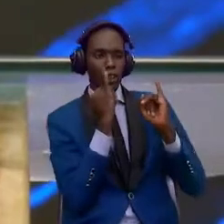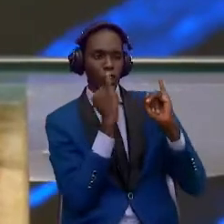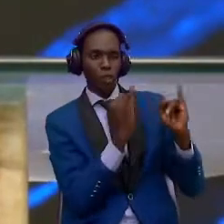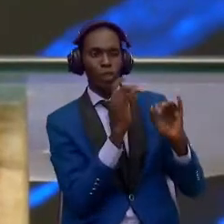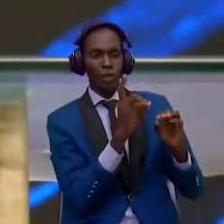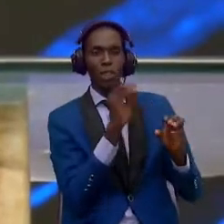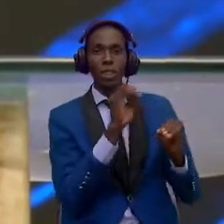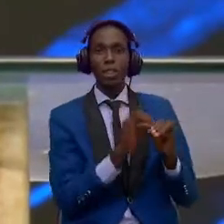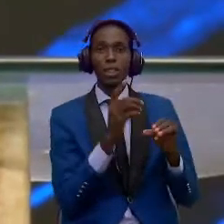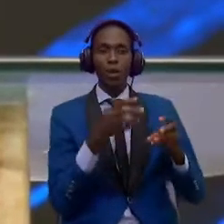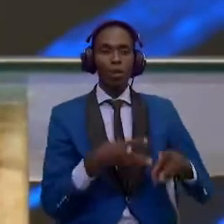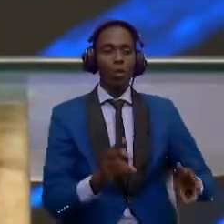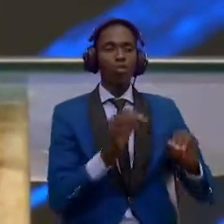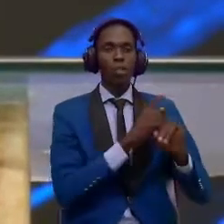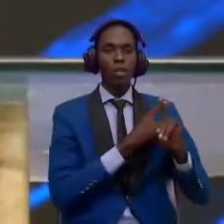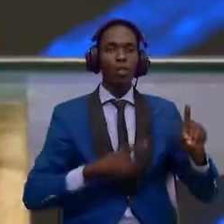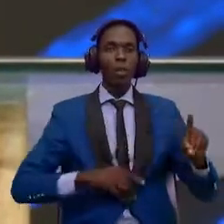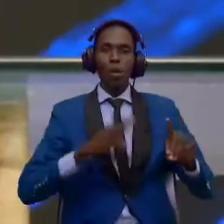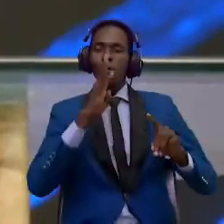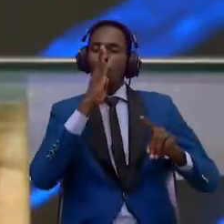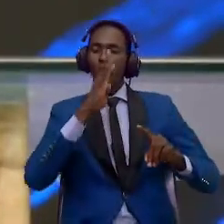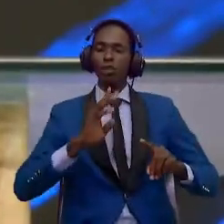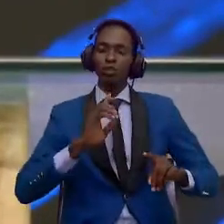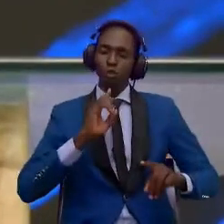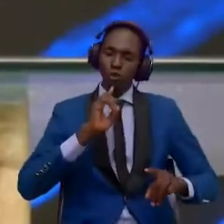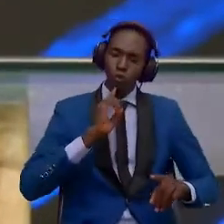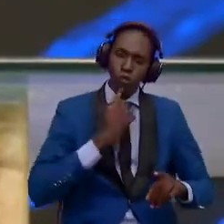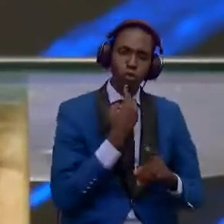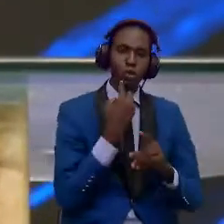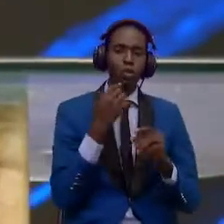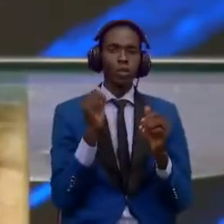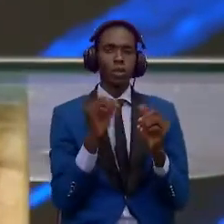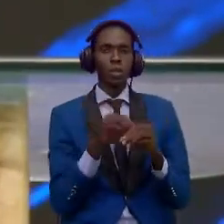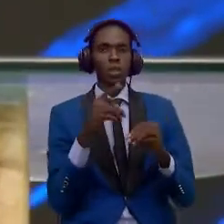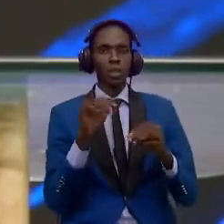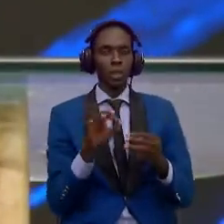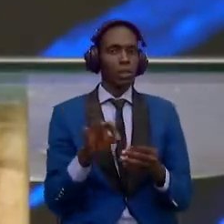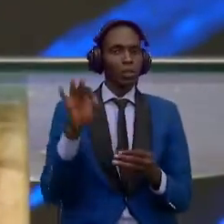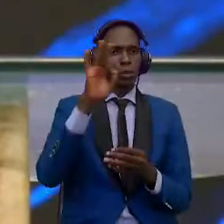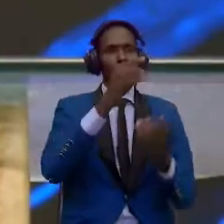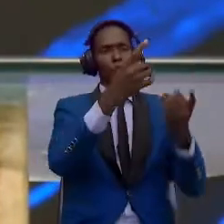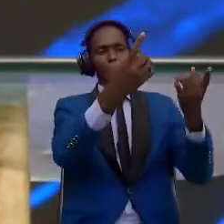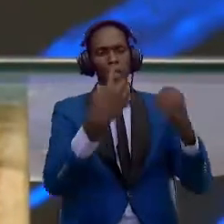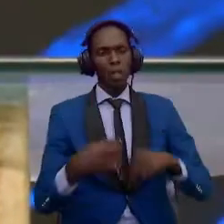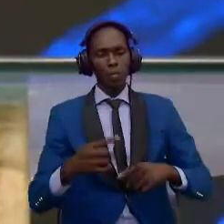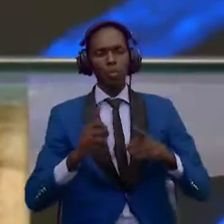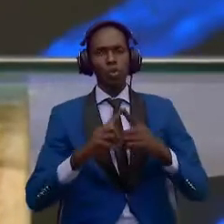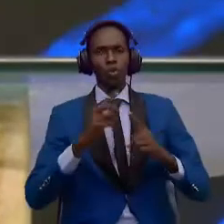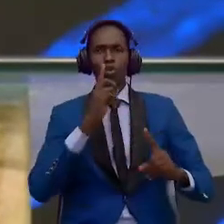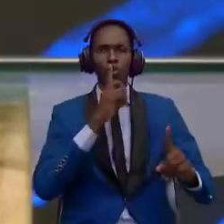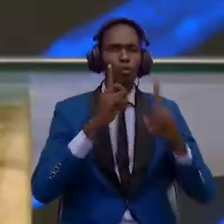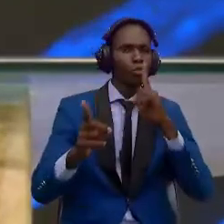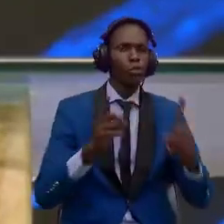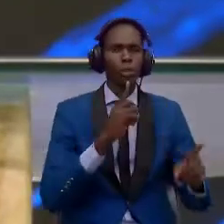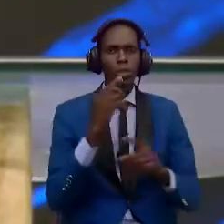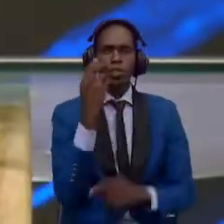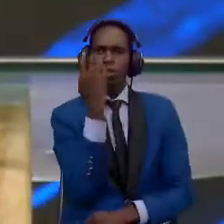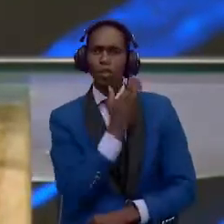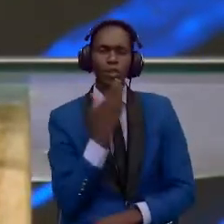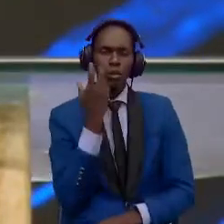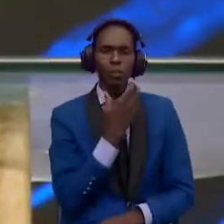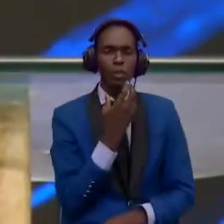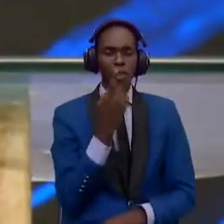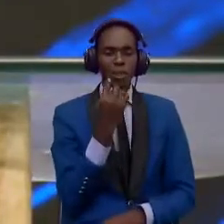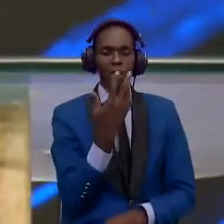being fervent in spirit. He spake and taught diligently the things of